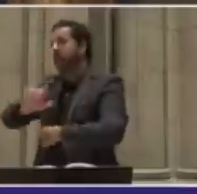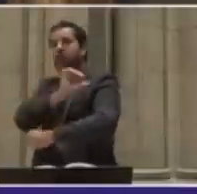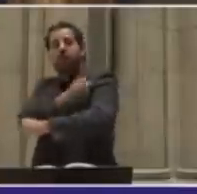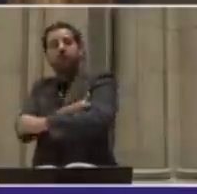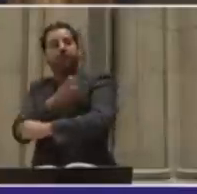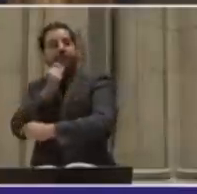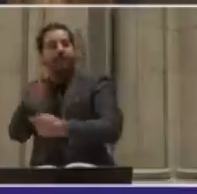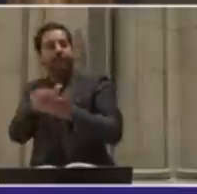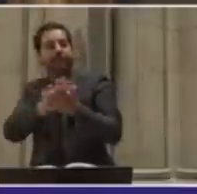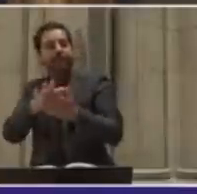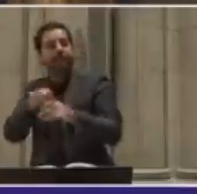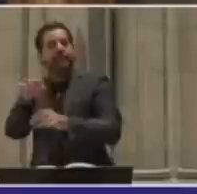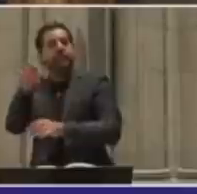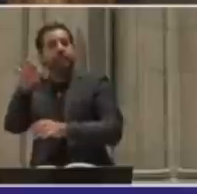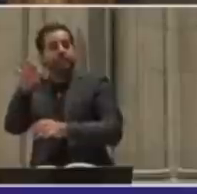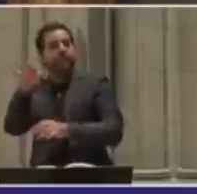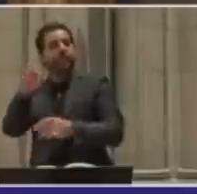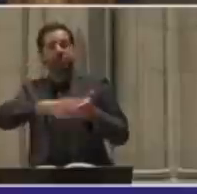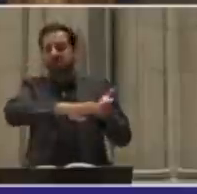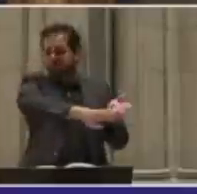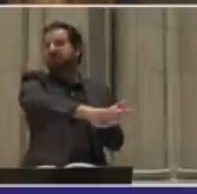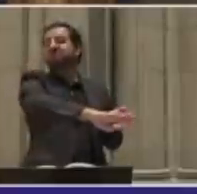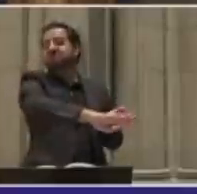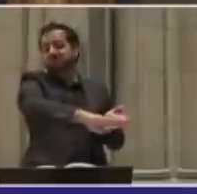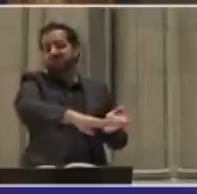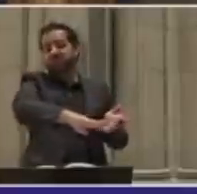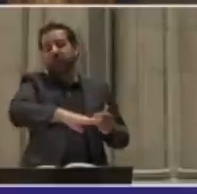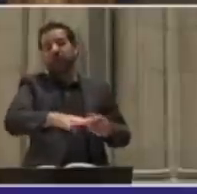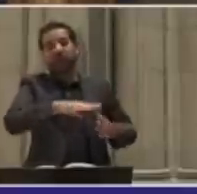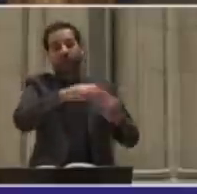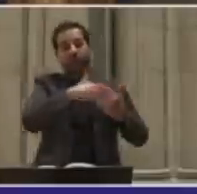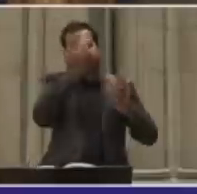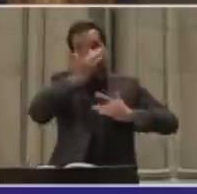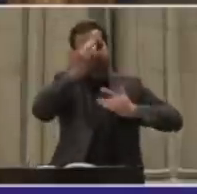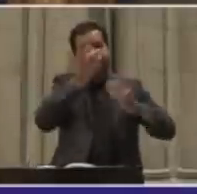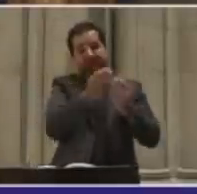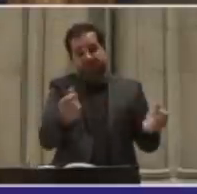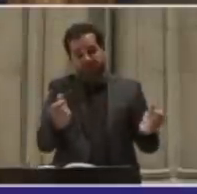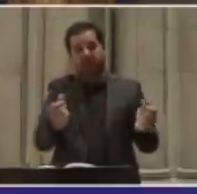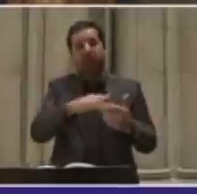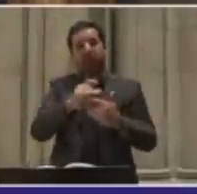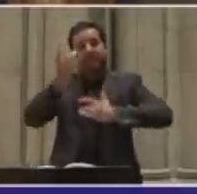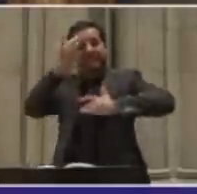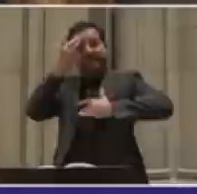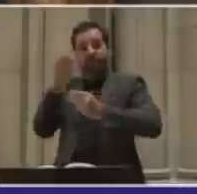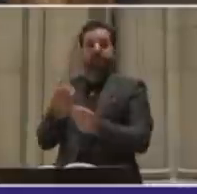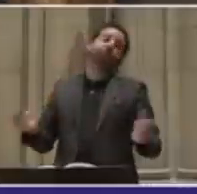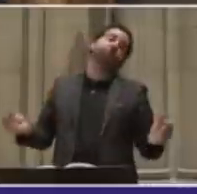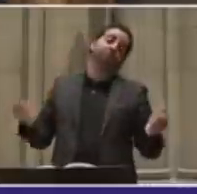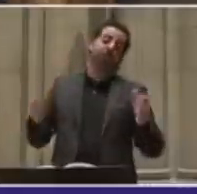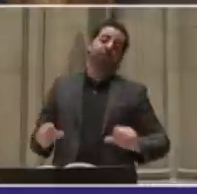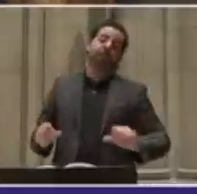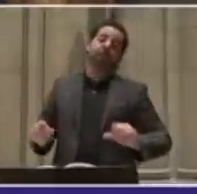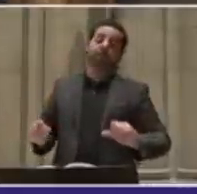unclean spirits to cast them out and to cure every disease and every sickness.